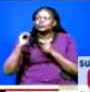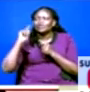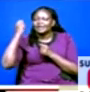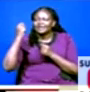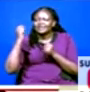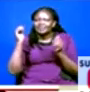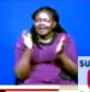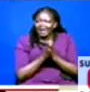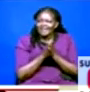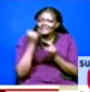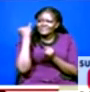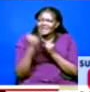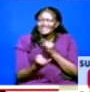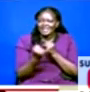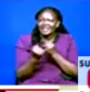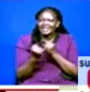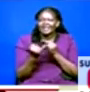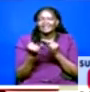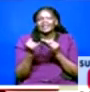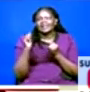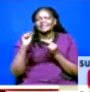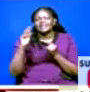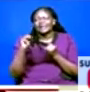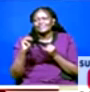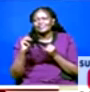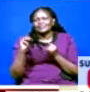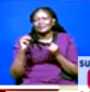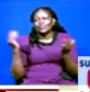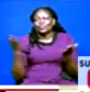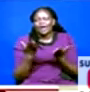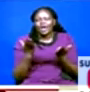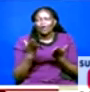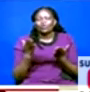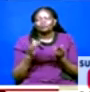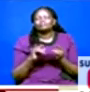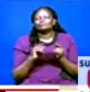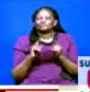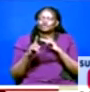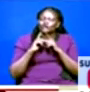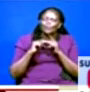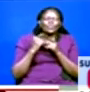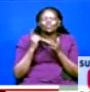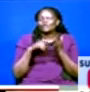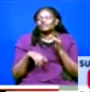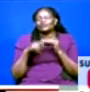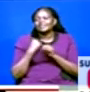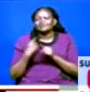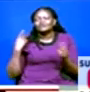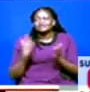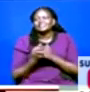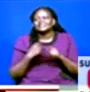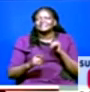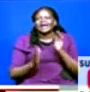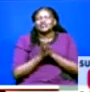Then finally, at the end of the year, we have an AGM where we take all the things we have done at the end of the year. And of course, you at the apex